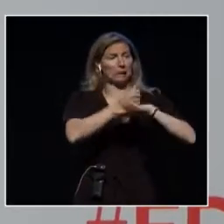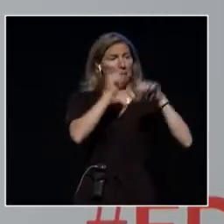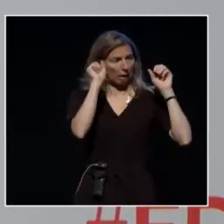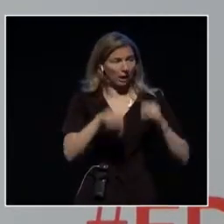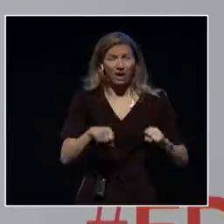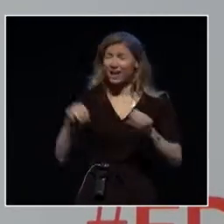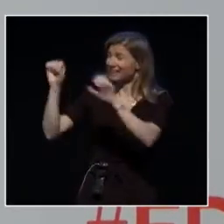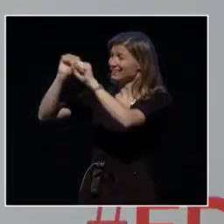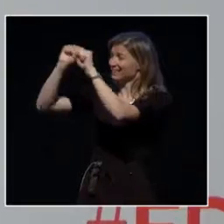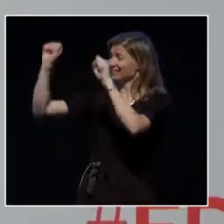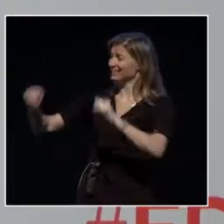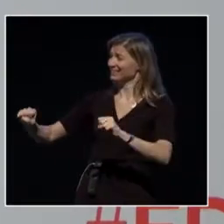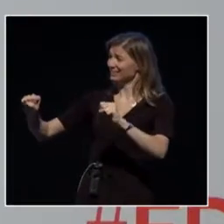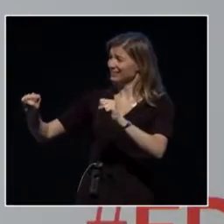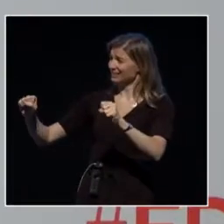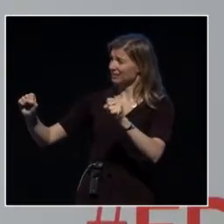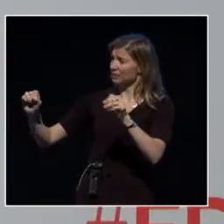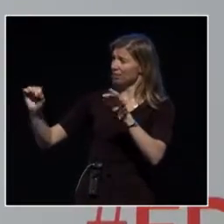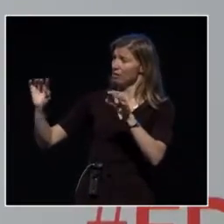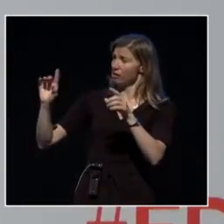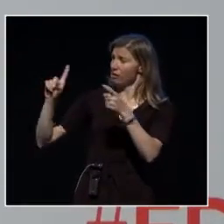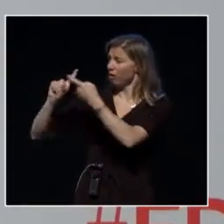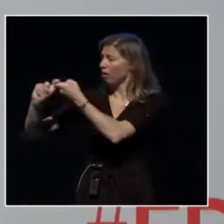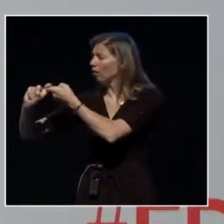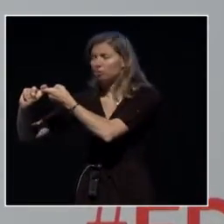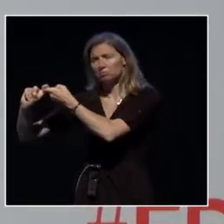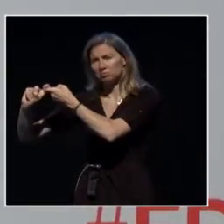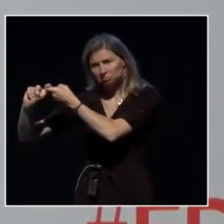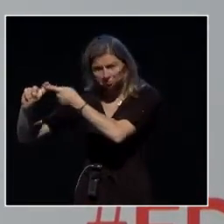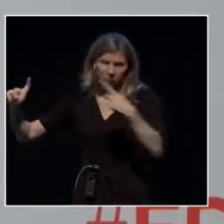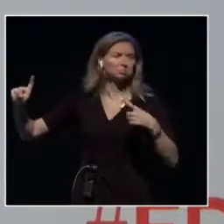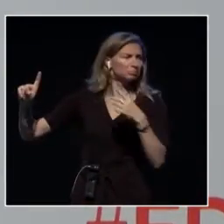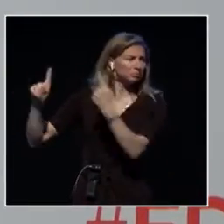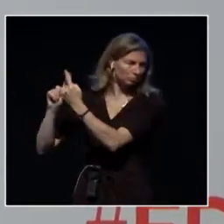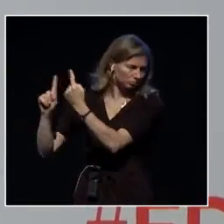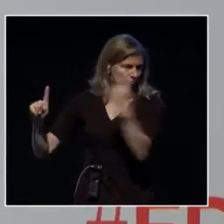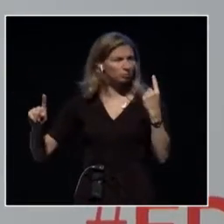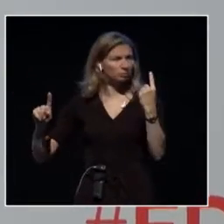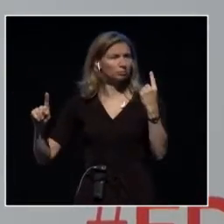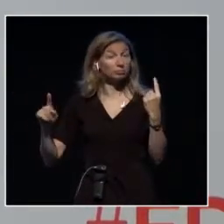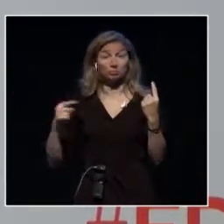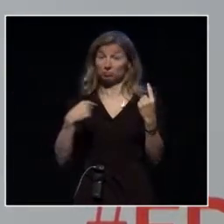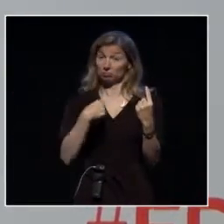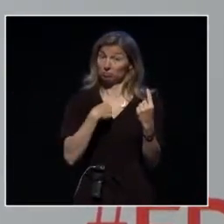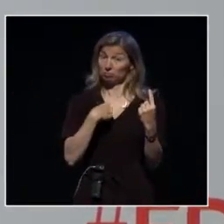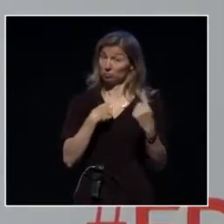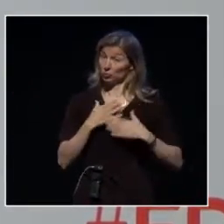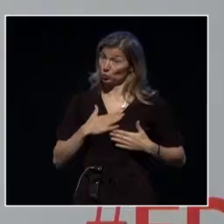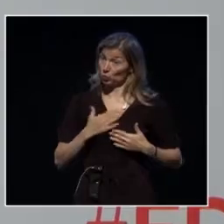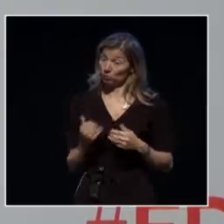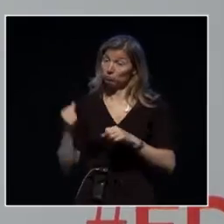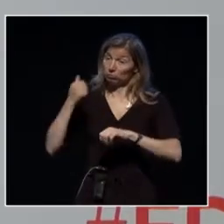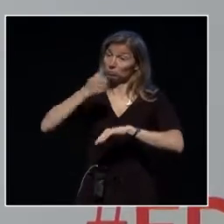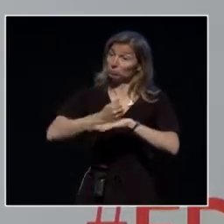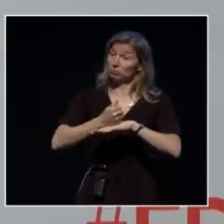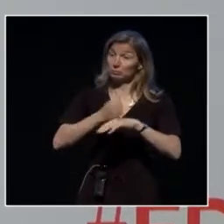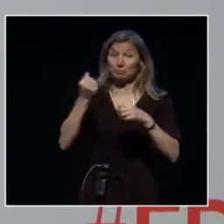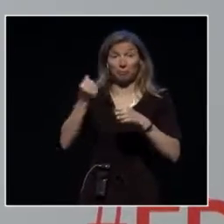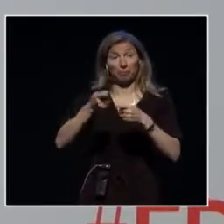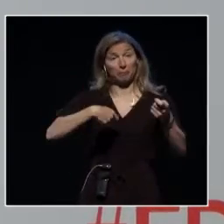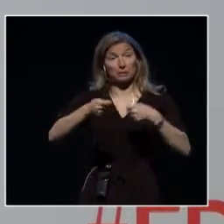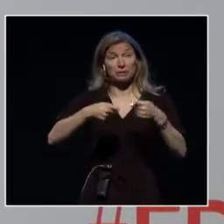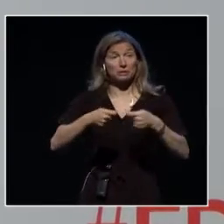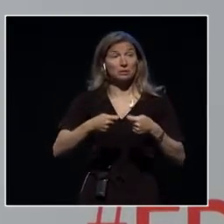system to push the wealth to somebody else. I keep the wealth to myself. If I'm an entrepreneur, I'm not the $2 a